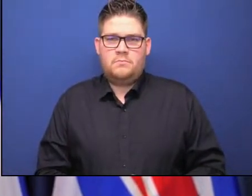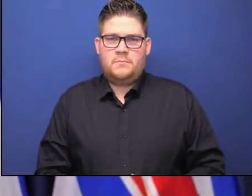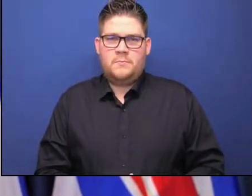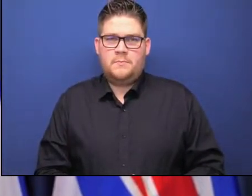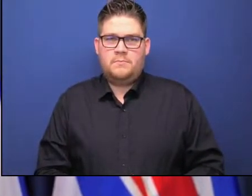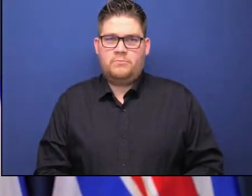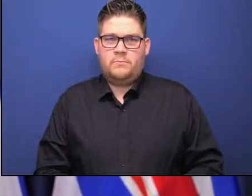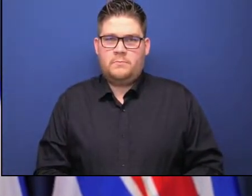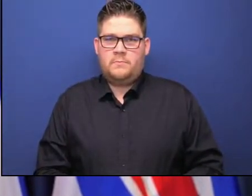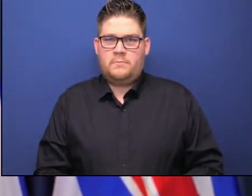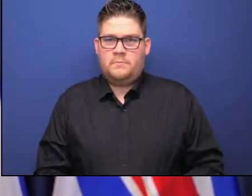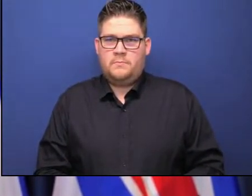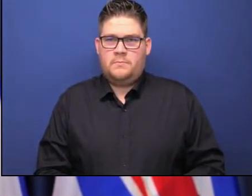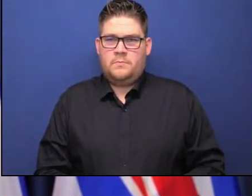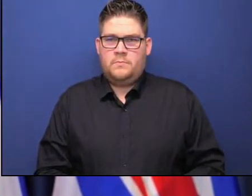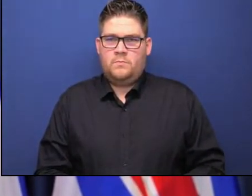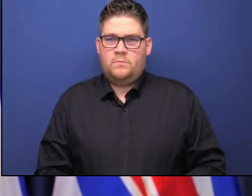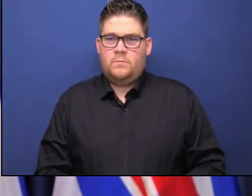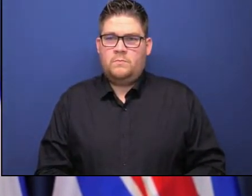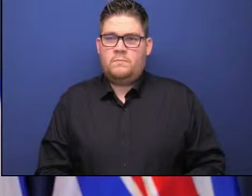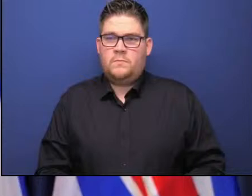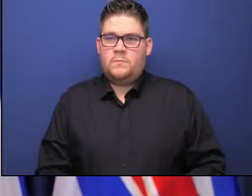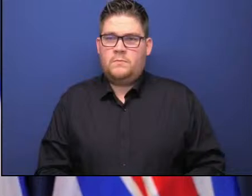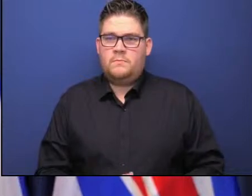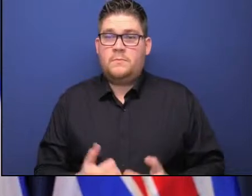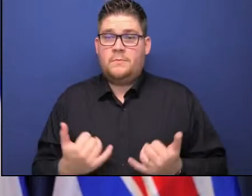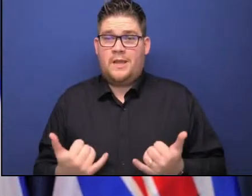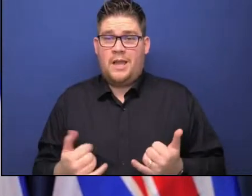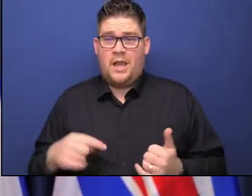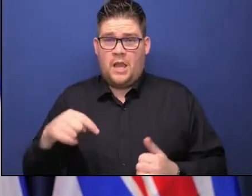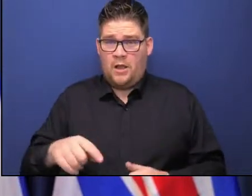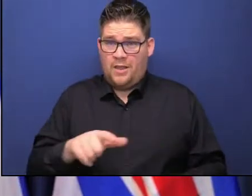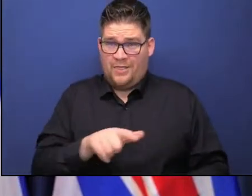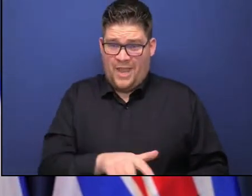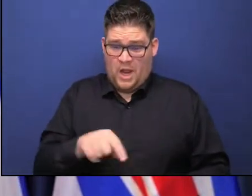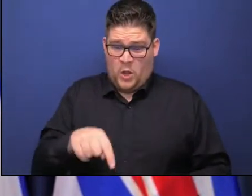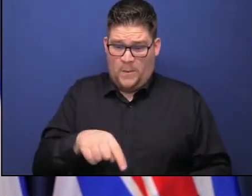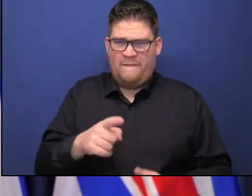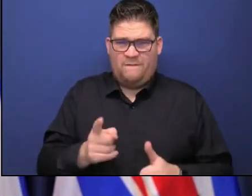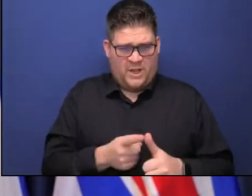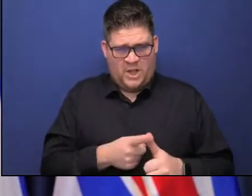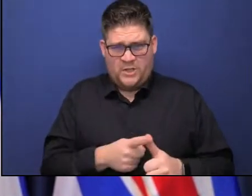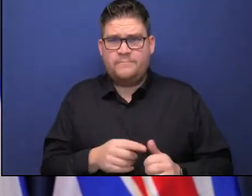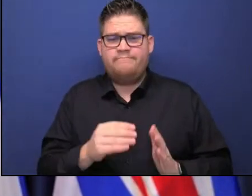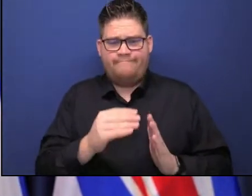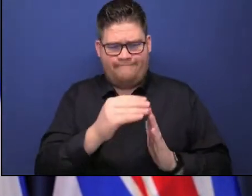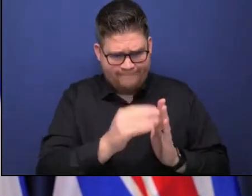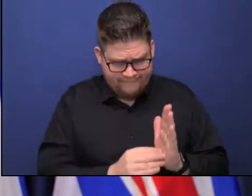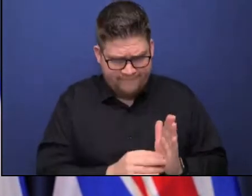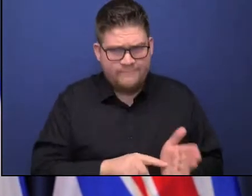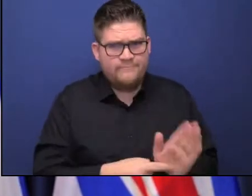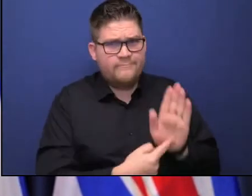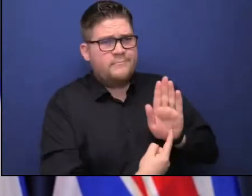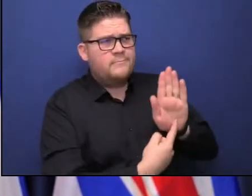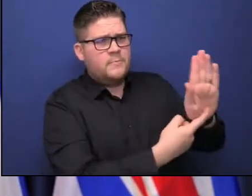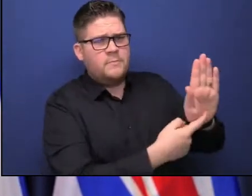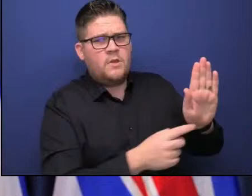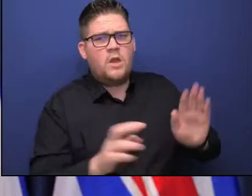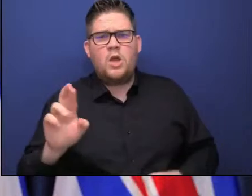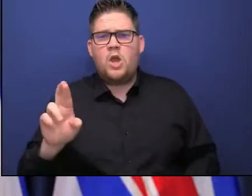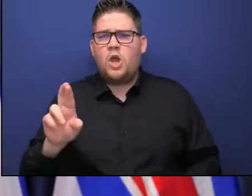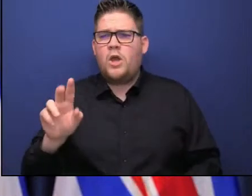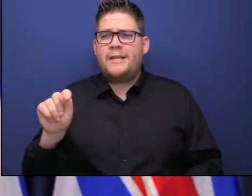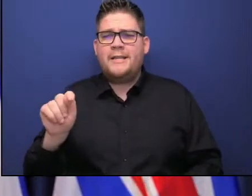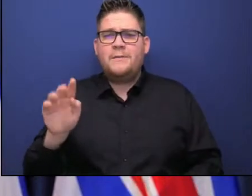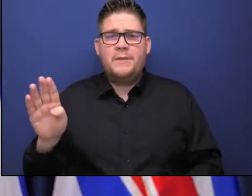evidence of the renovation has to come first, as opposed to the tenant getting evicted and then them having to fight after the fact to try and prove that